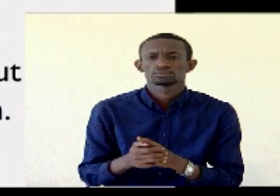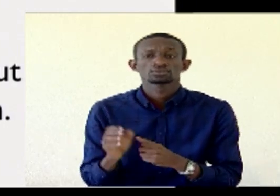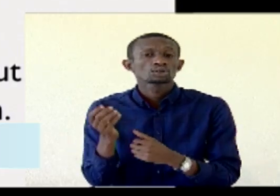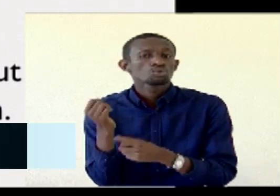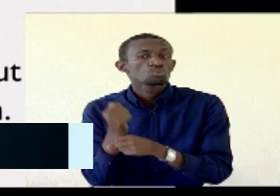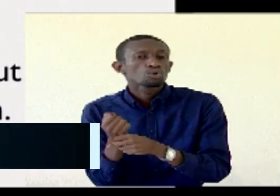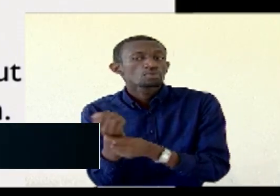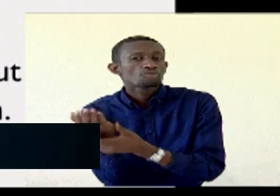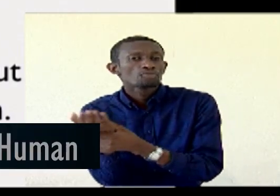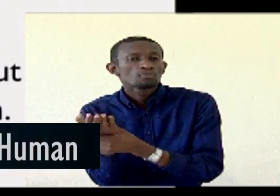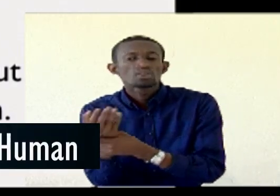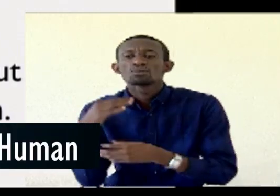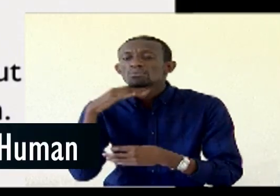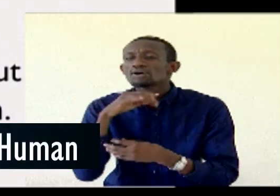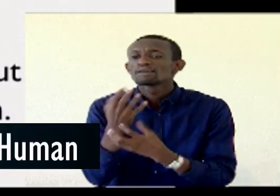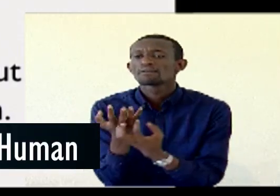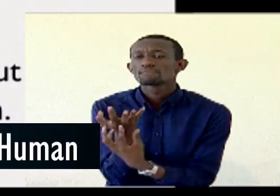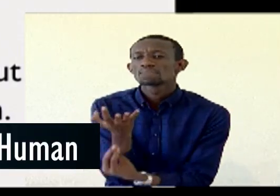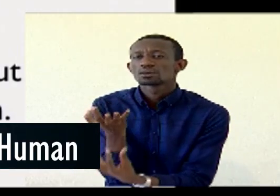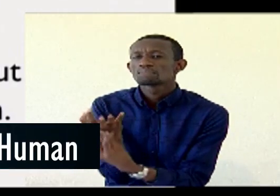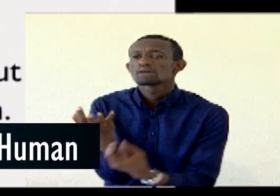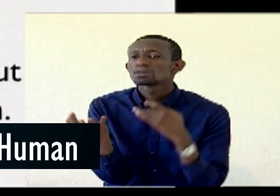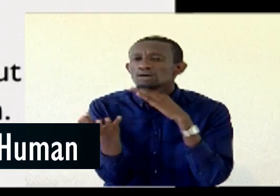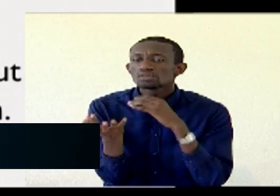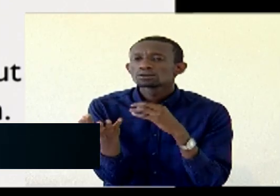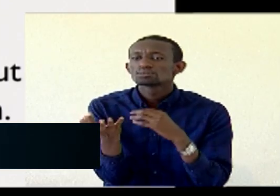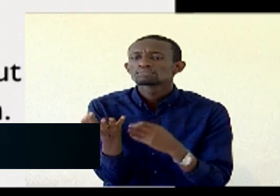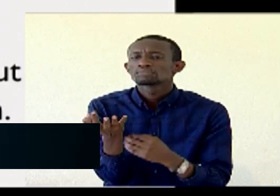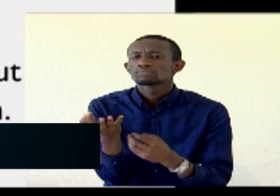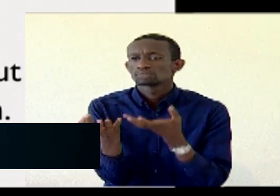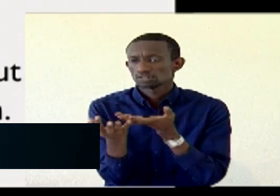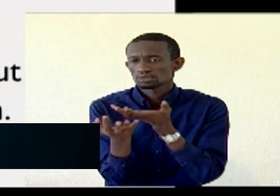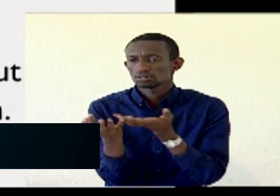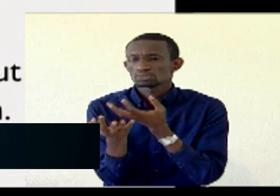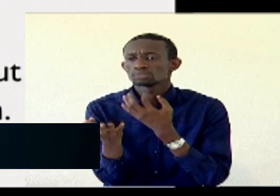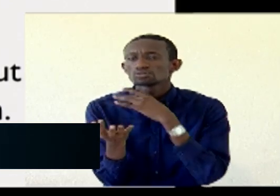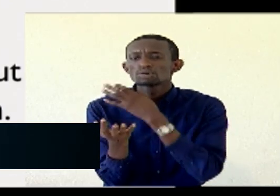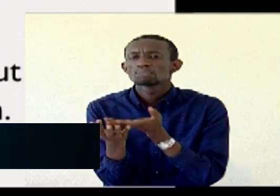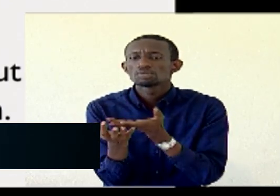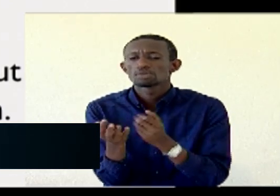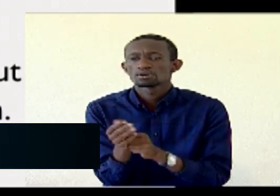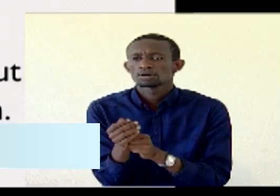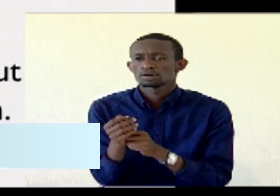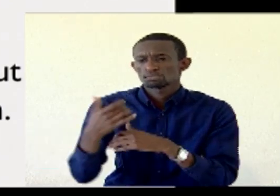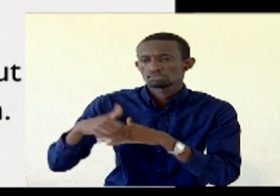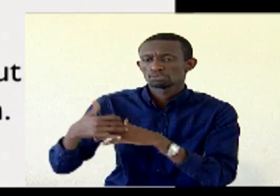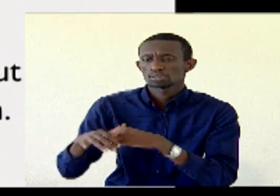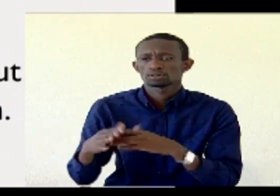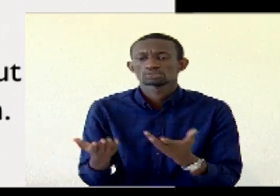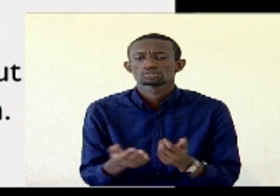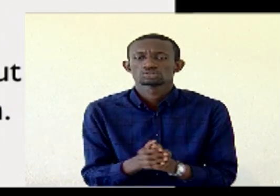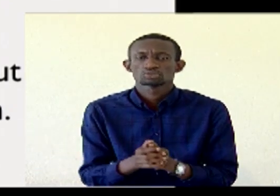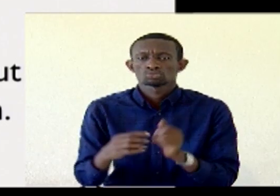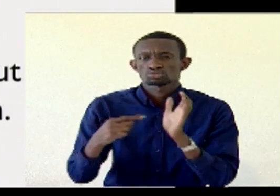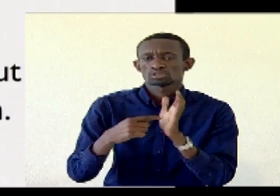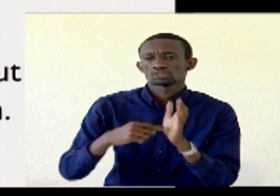the blood and also separating the waste products from the blood. These waste products, take an example, like urea,